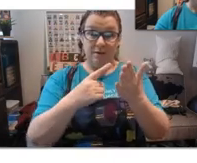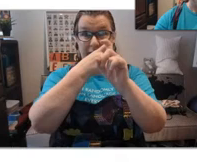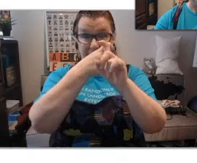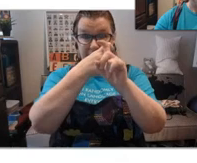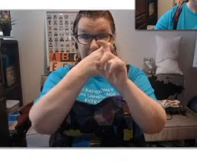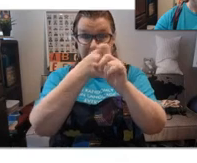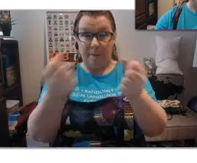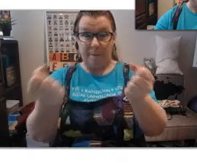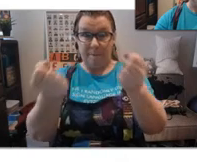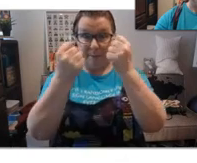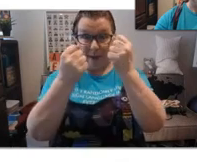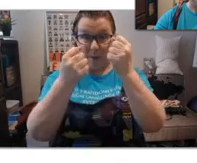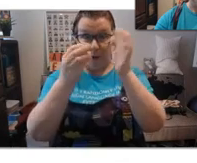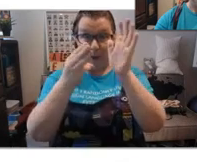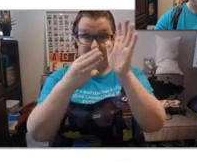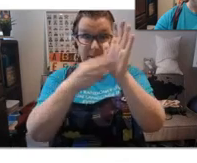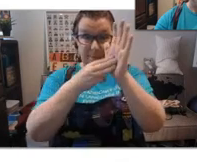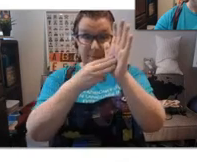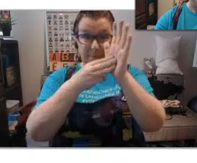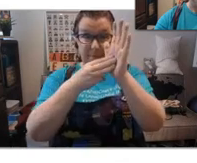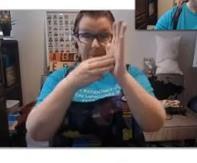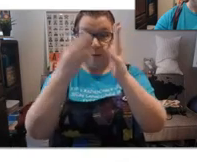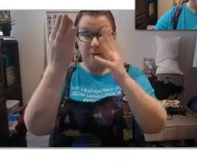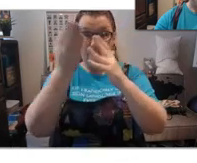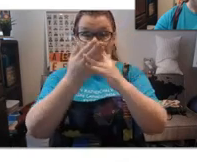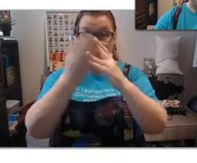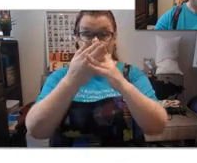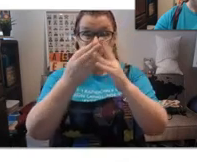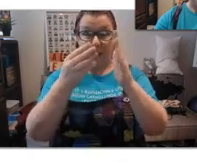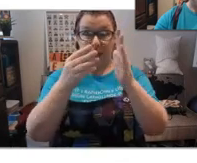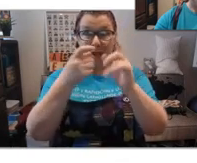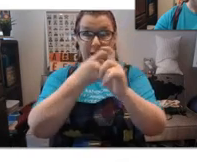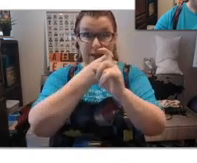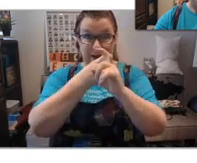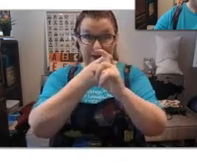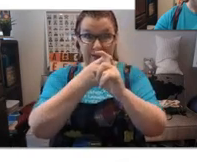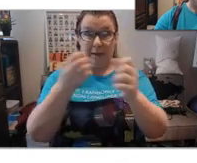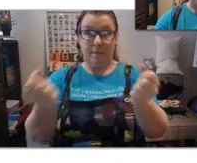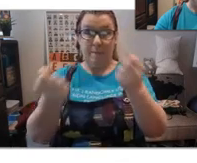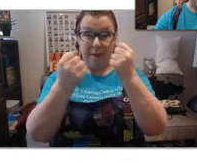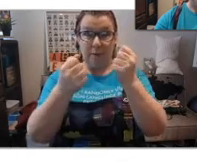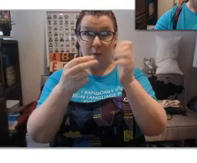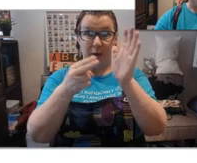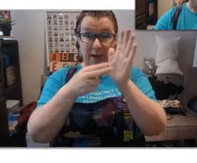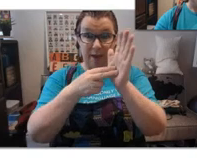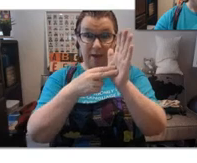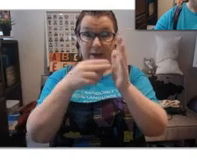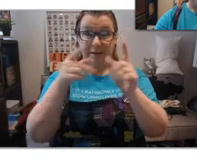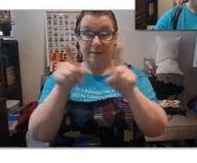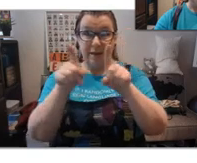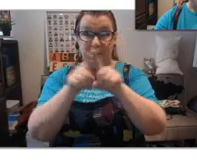So the rule says you can go x power m divided by x